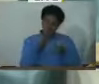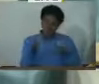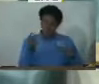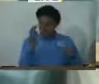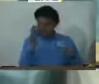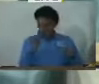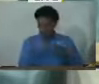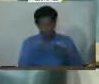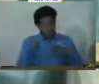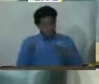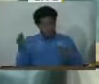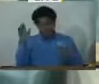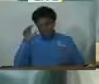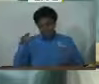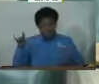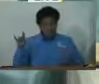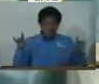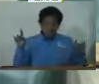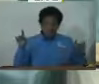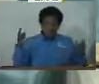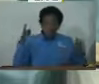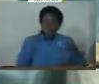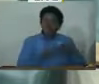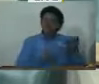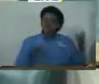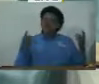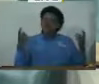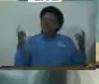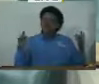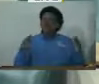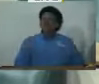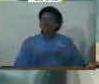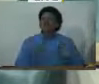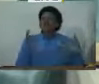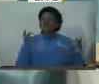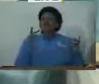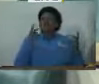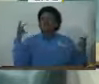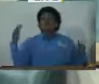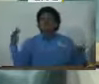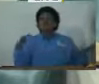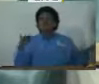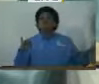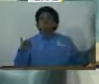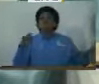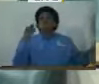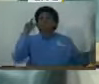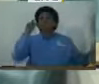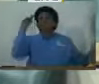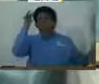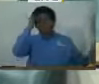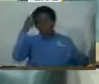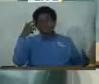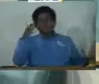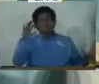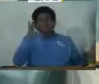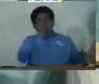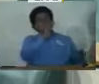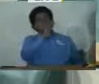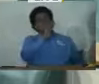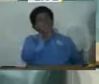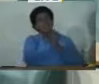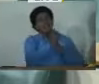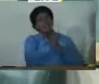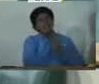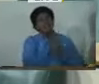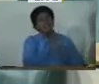questions. What must be patently clear to the public is that the government does not want its credibility and leadership